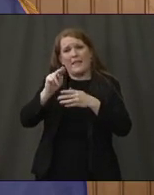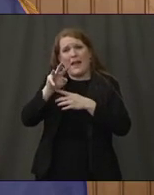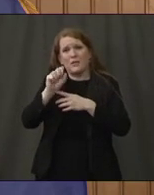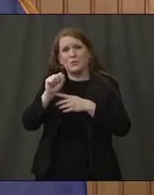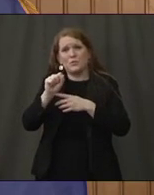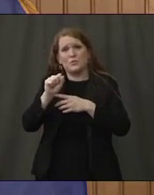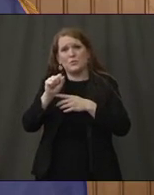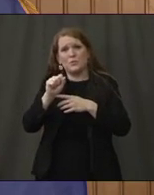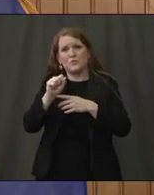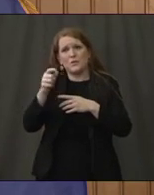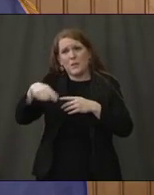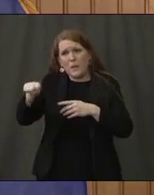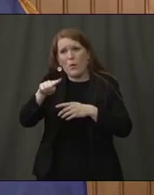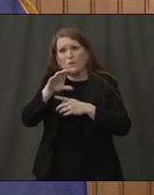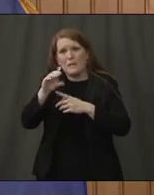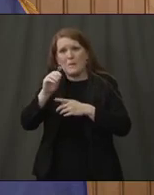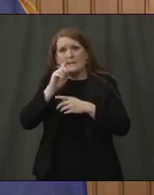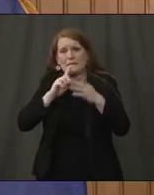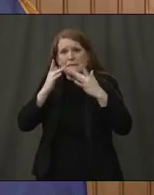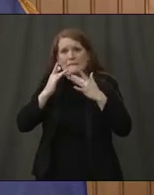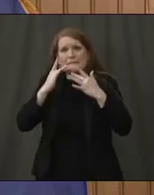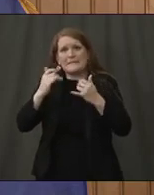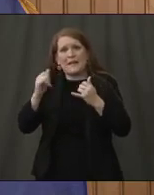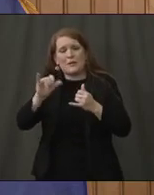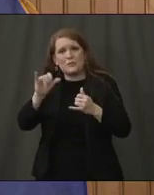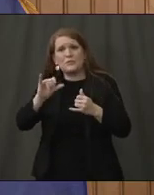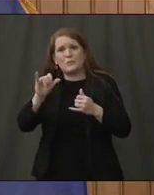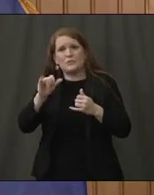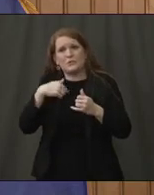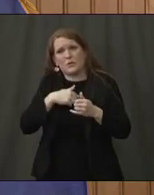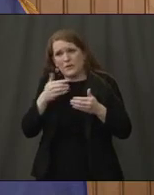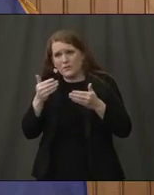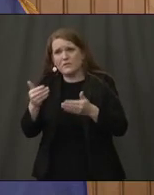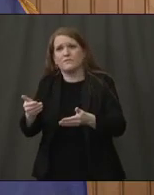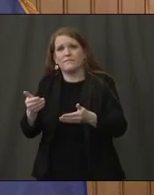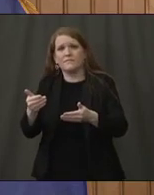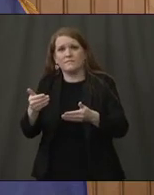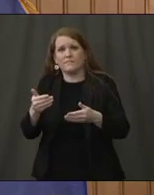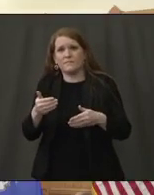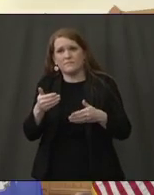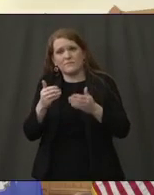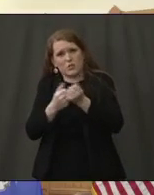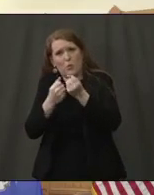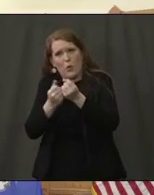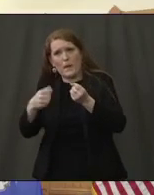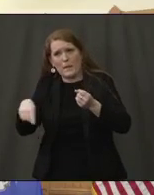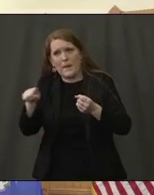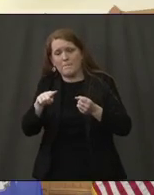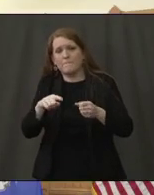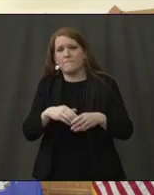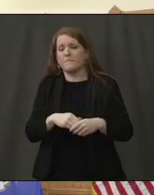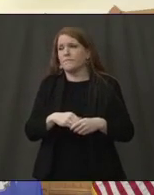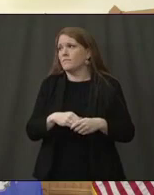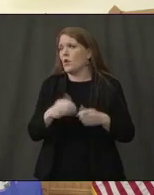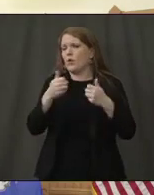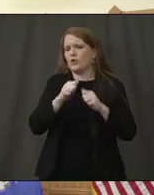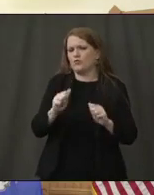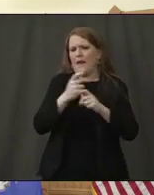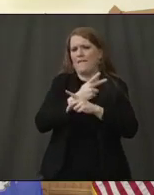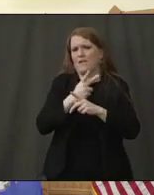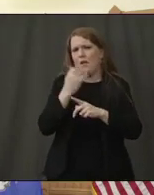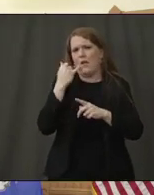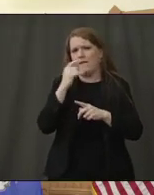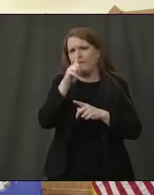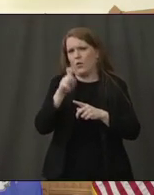folks, and they could use a hand as well. Max, you're signaling. We ready to go? Yeah, let's see if we could try this again. For some reason, some of the audio wasn't coming